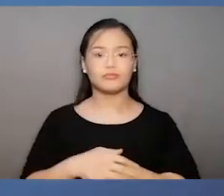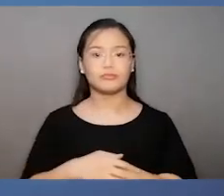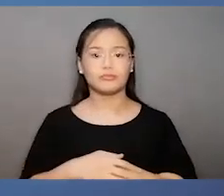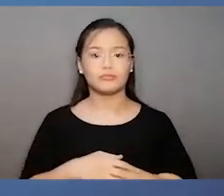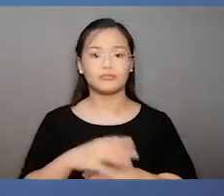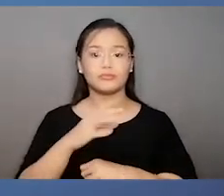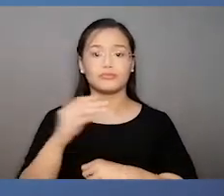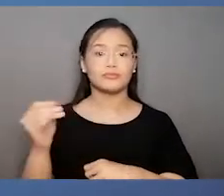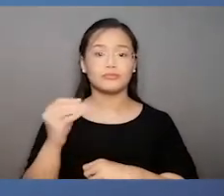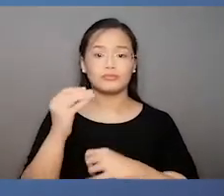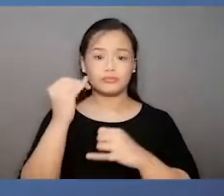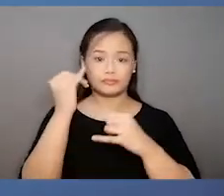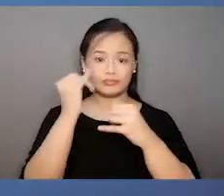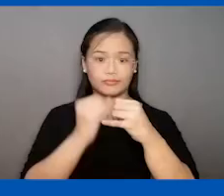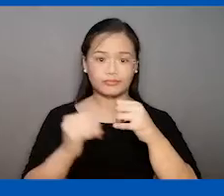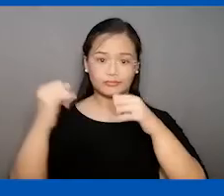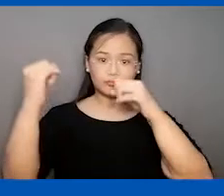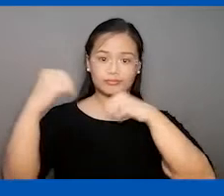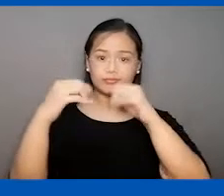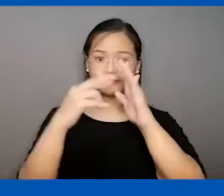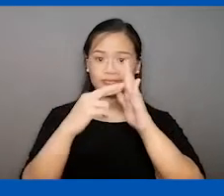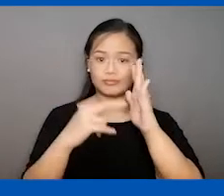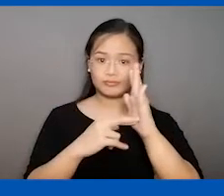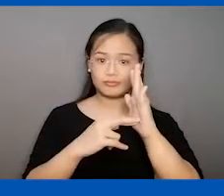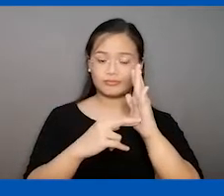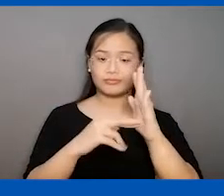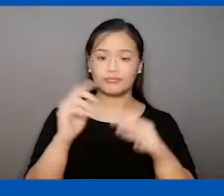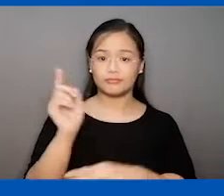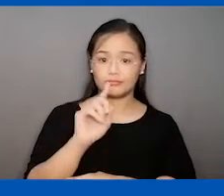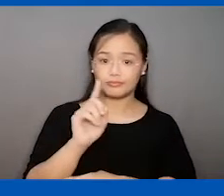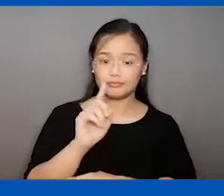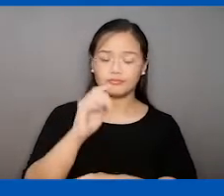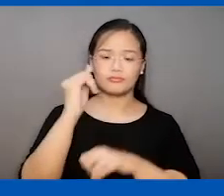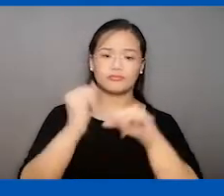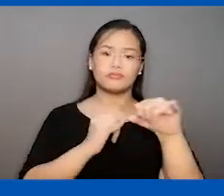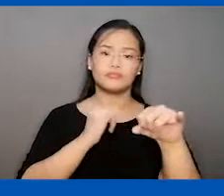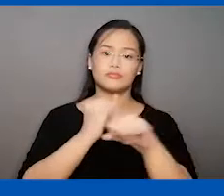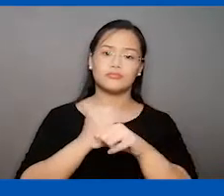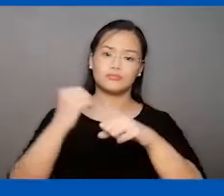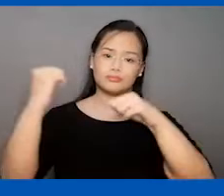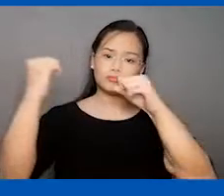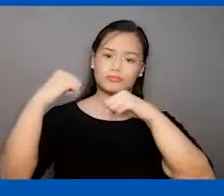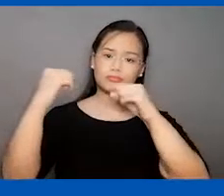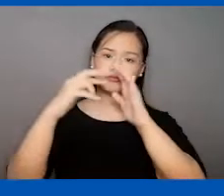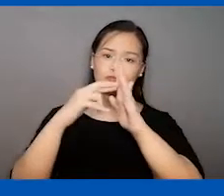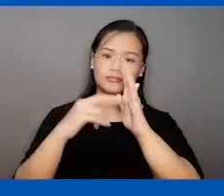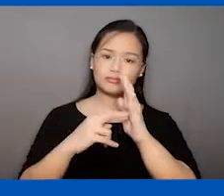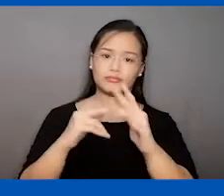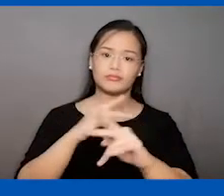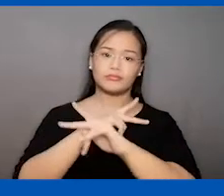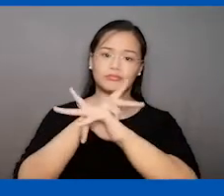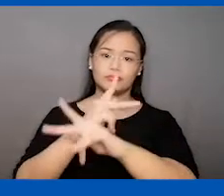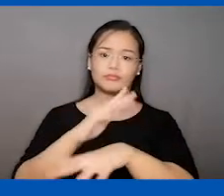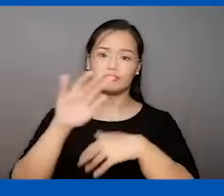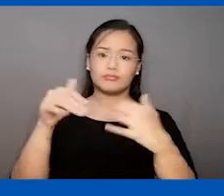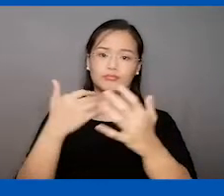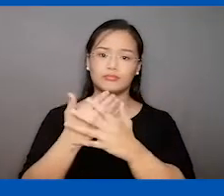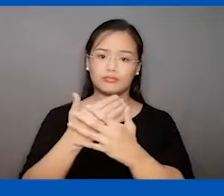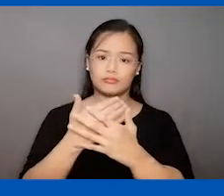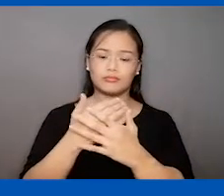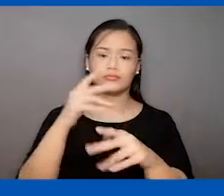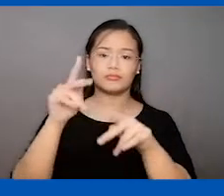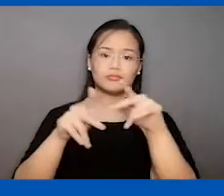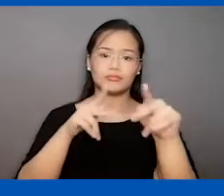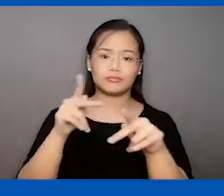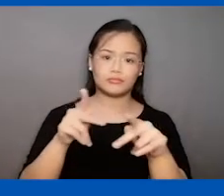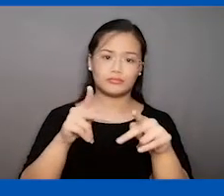the last convention is the International Convention on the Protection of All Persons Against